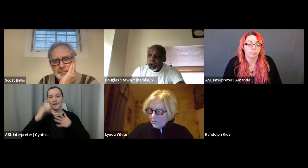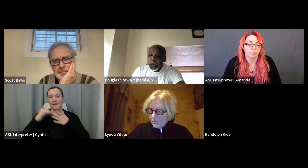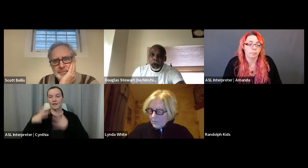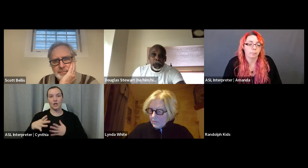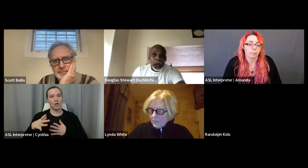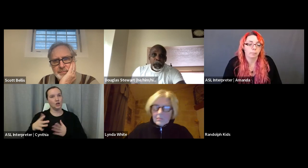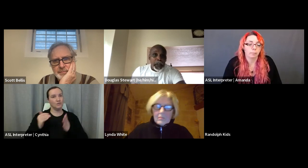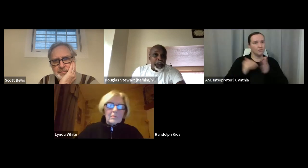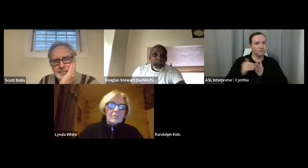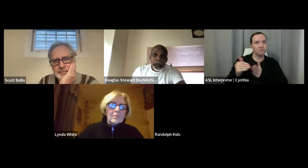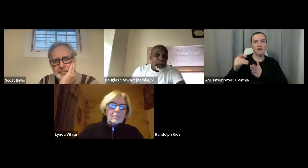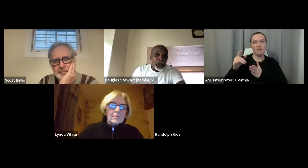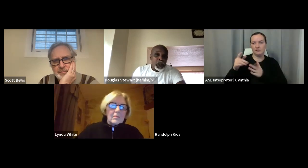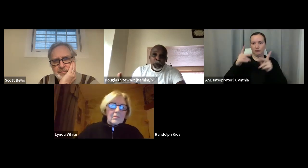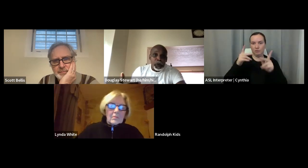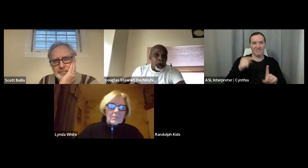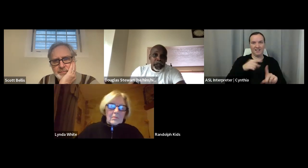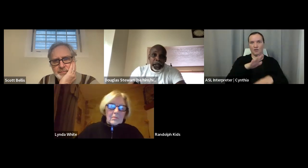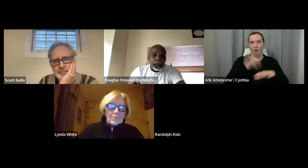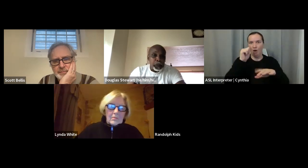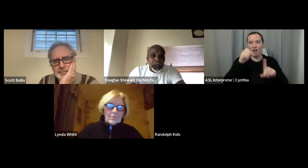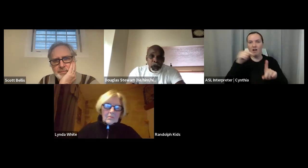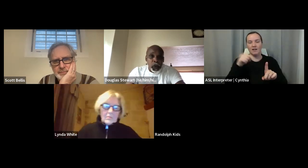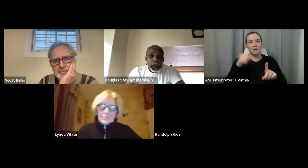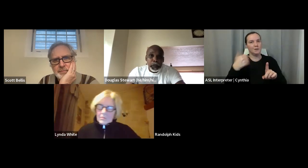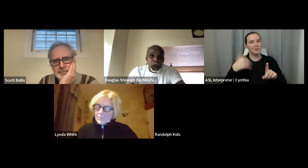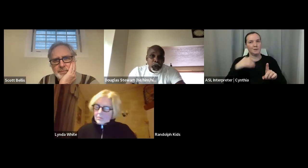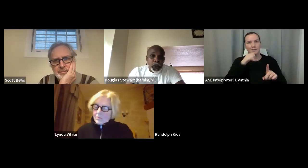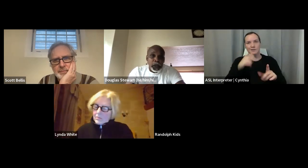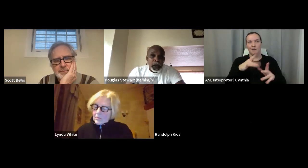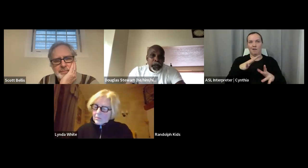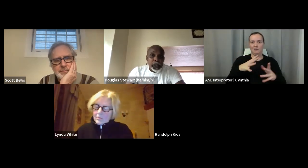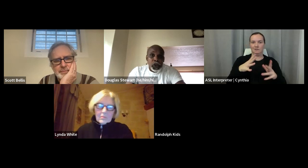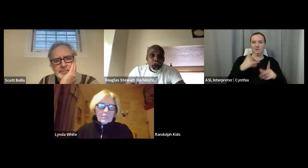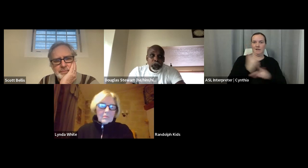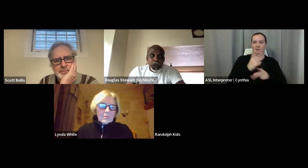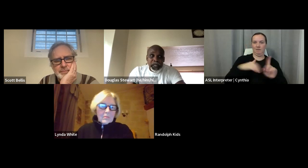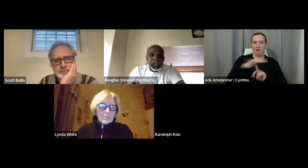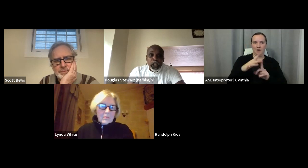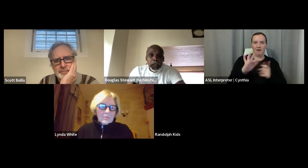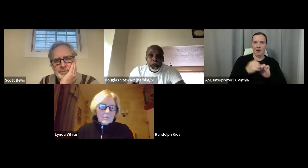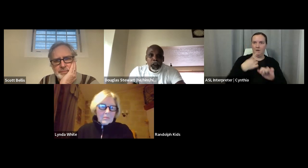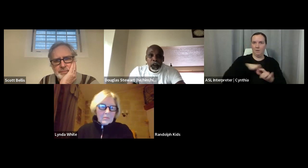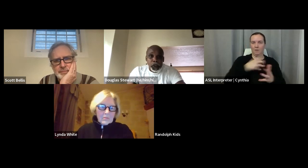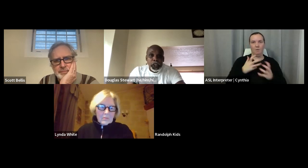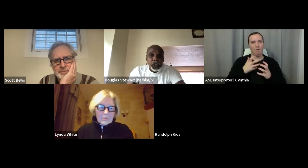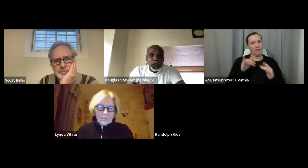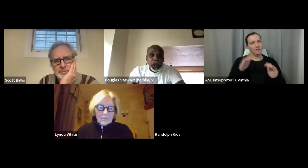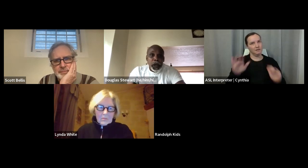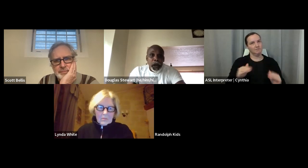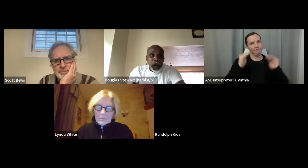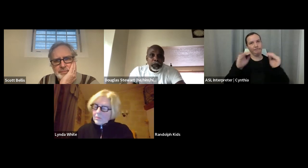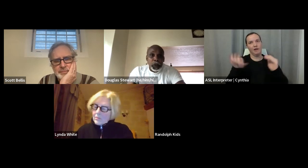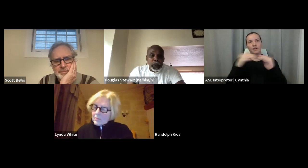to be called out that they're not seeming to cooperate with creating the kind of space that we want, the community we want. And so that sounds like another level of